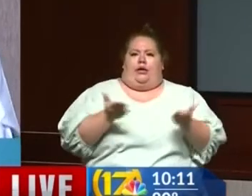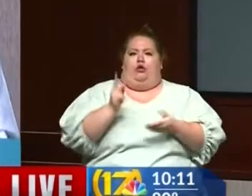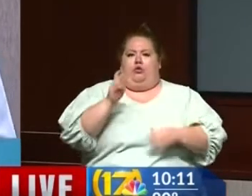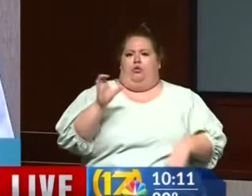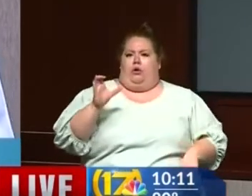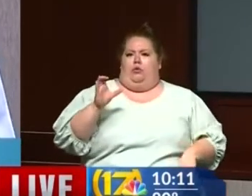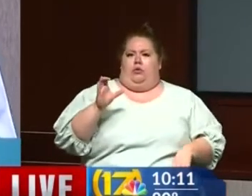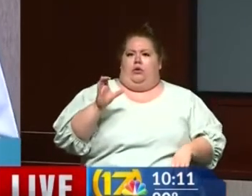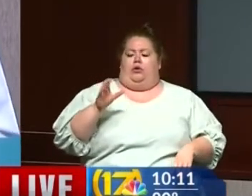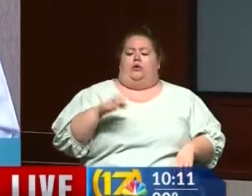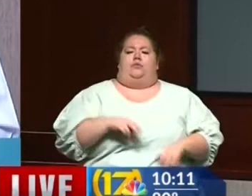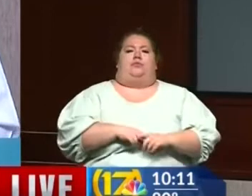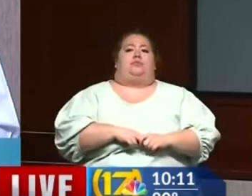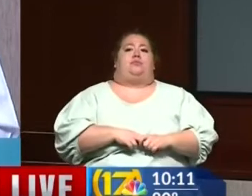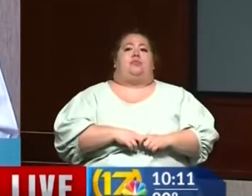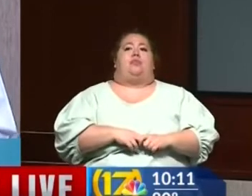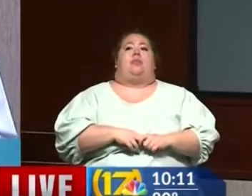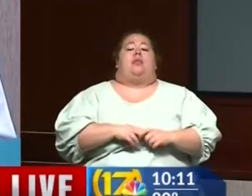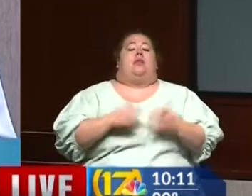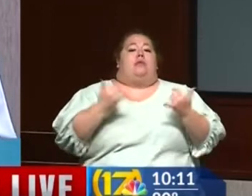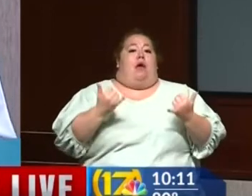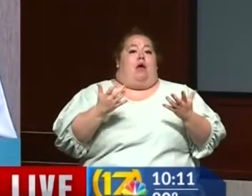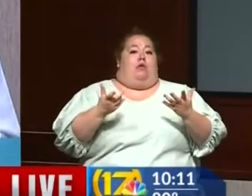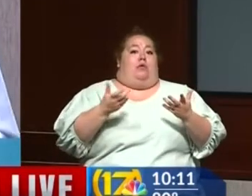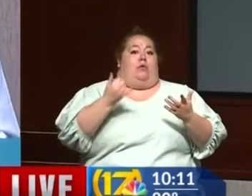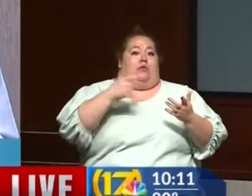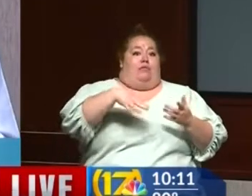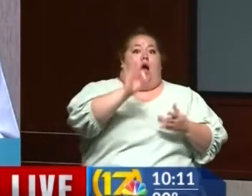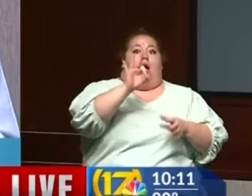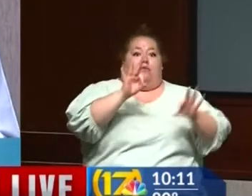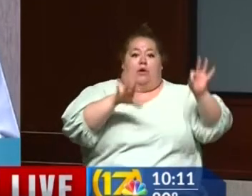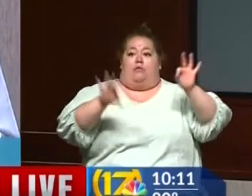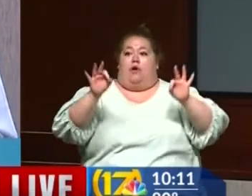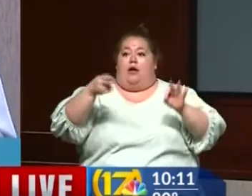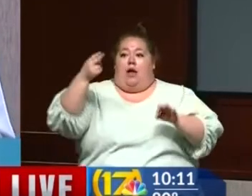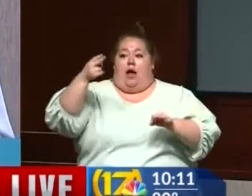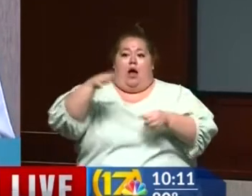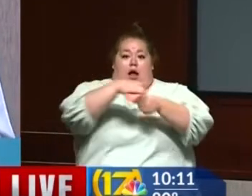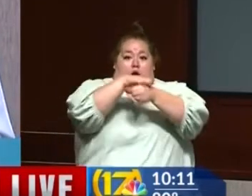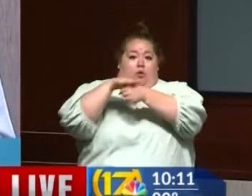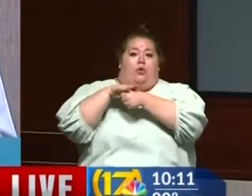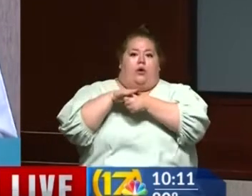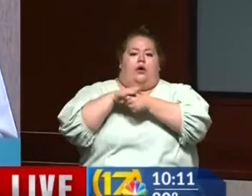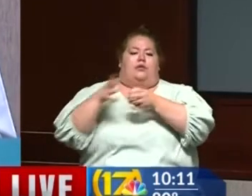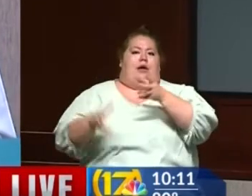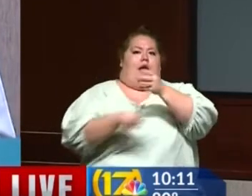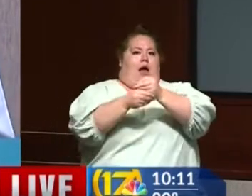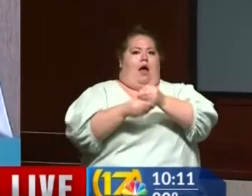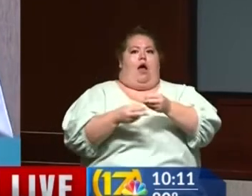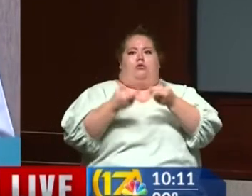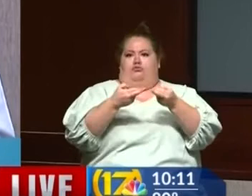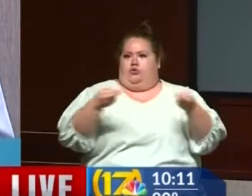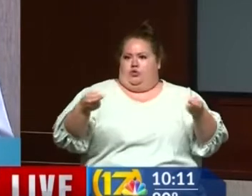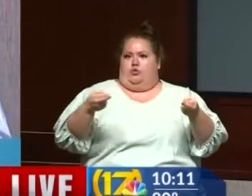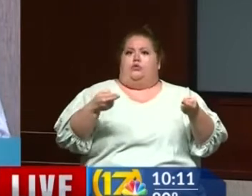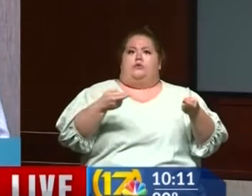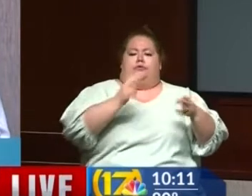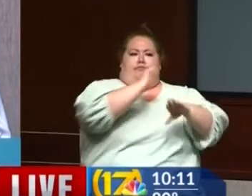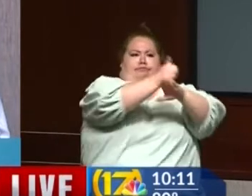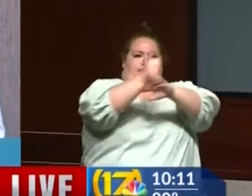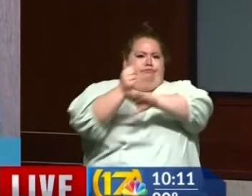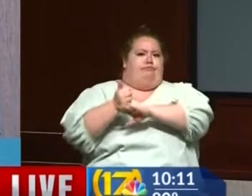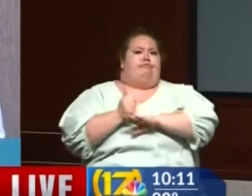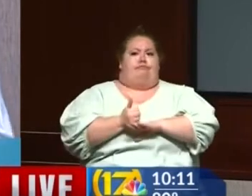in those communities to try to bring that down. And within 6 weeks, we need to show improvement to allow us to continue